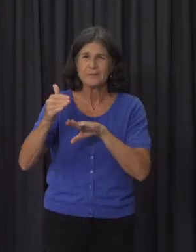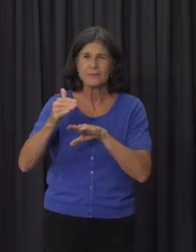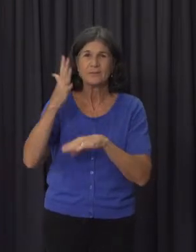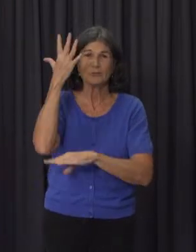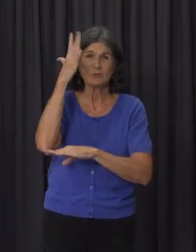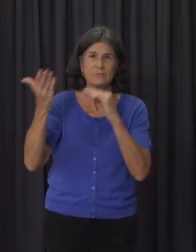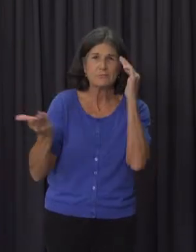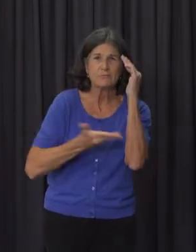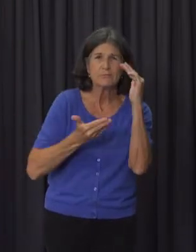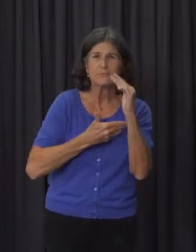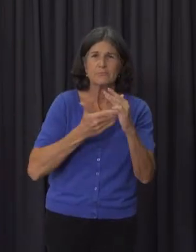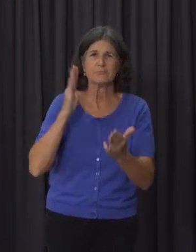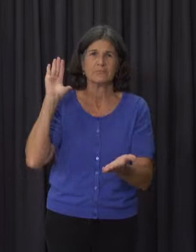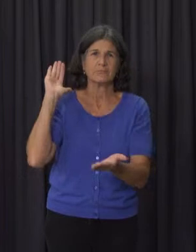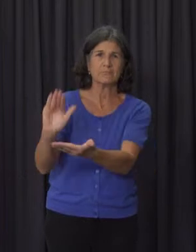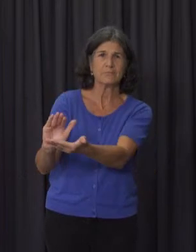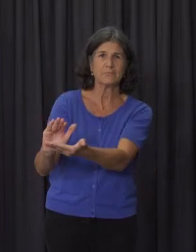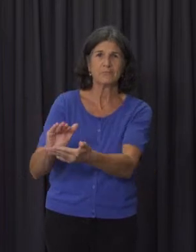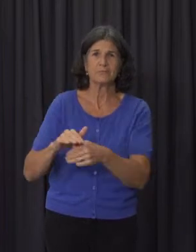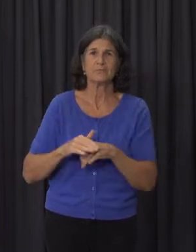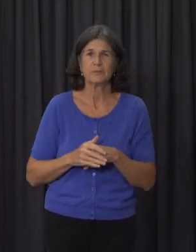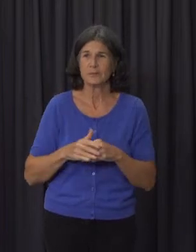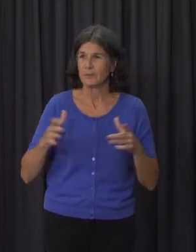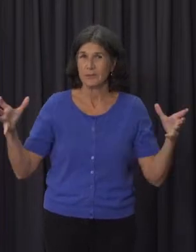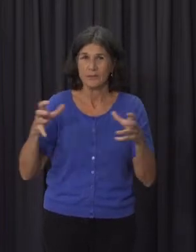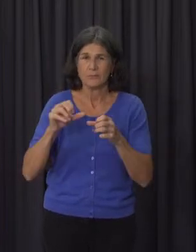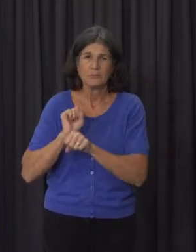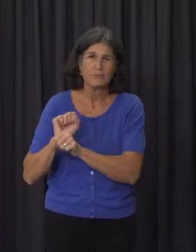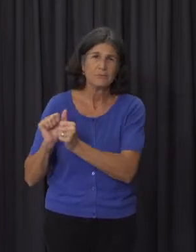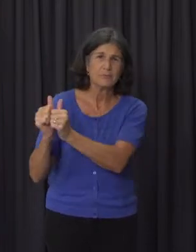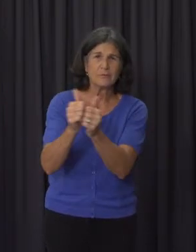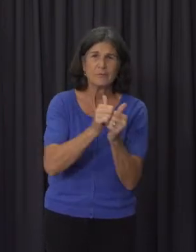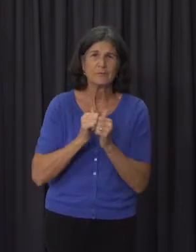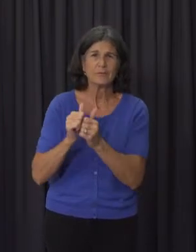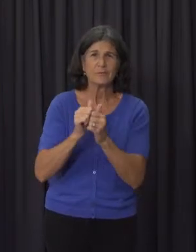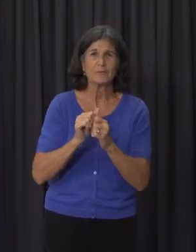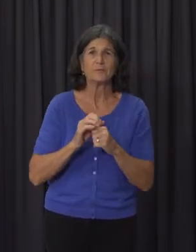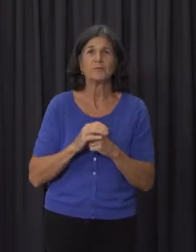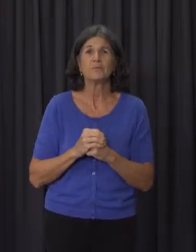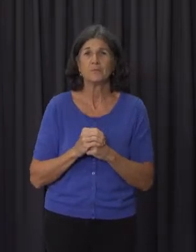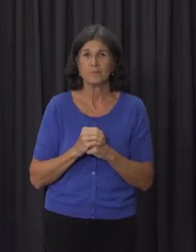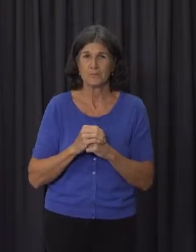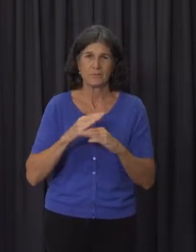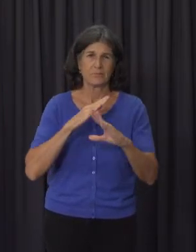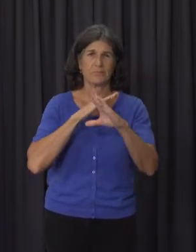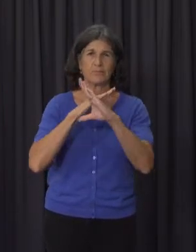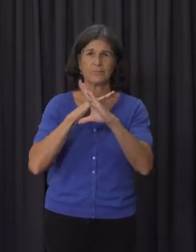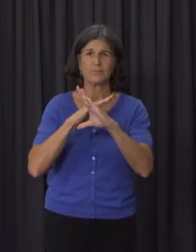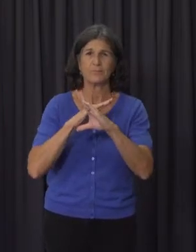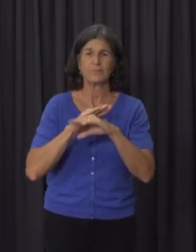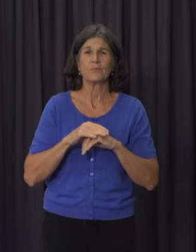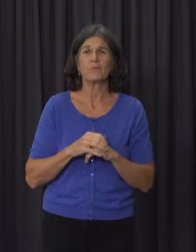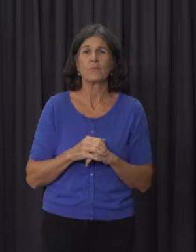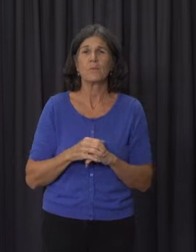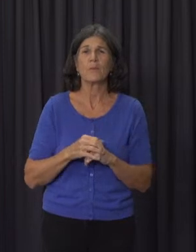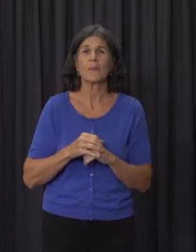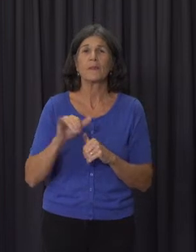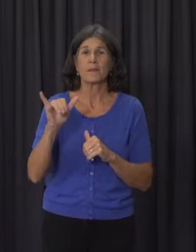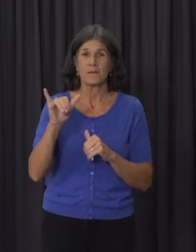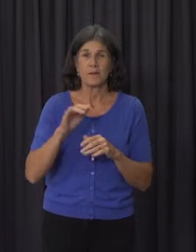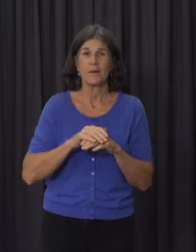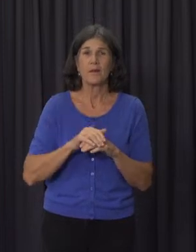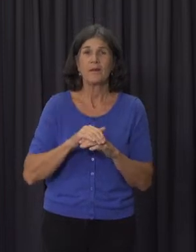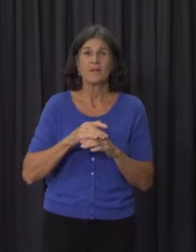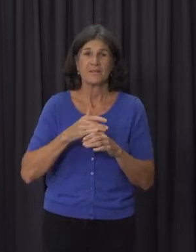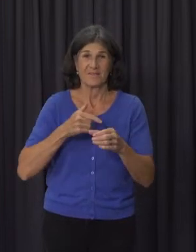Greenview, are working to establish a fire guard close to Little Smoky and along Highway 43. These